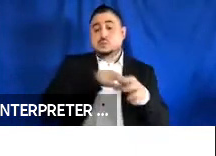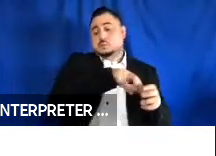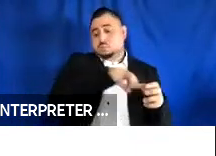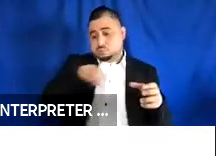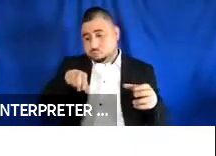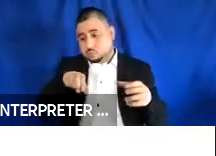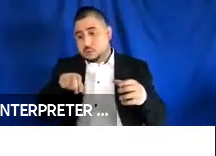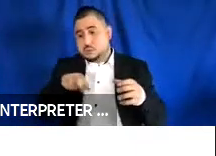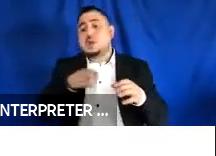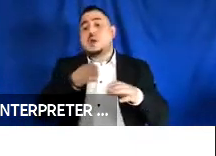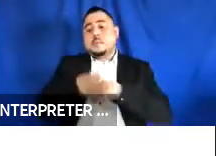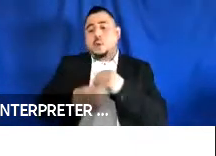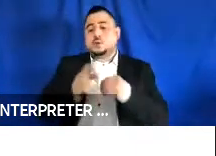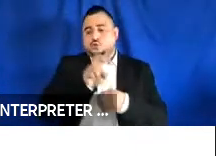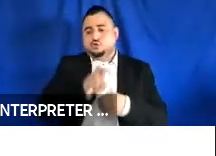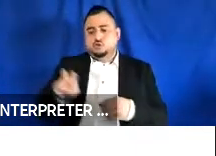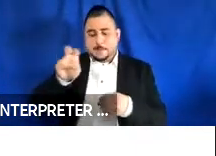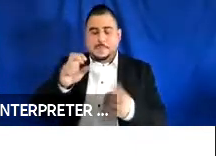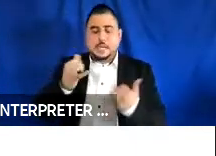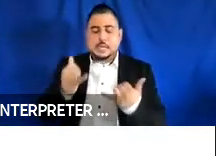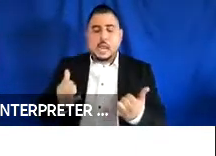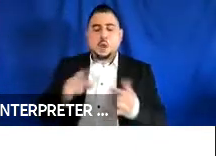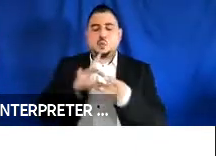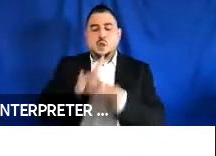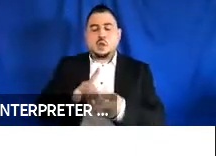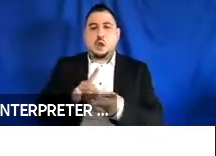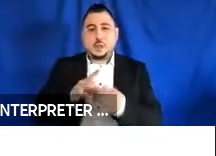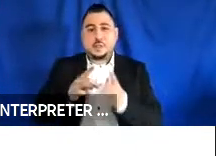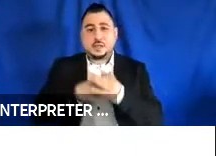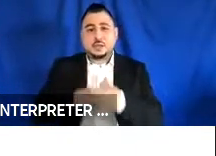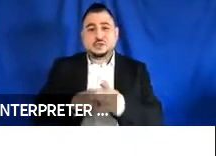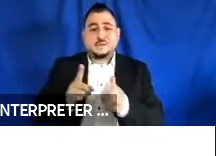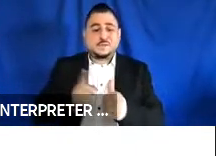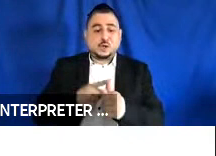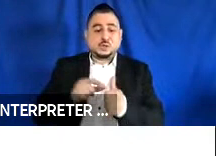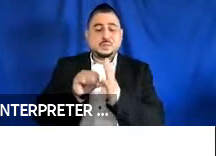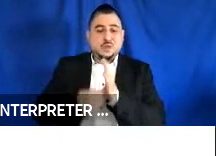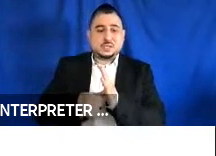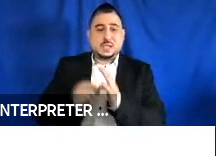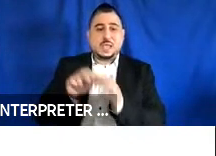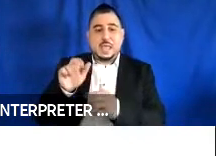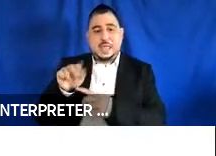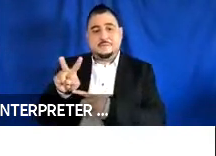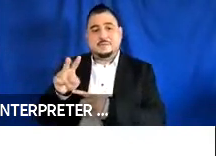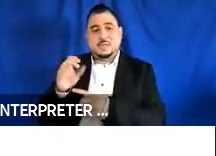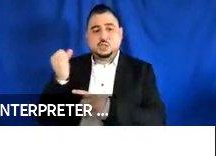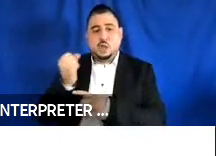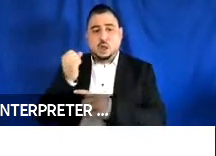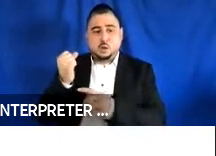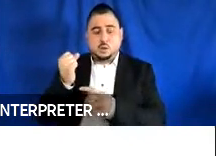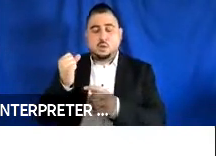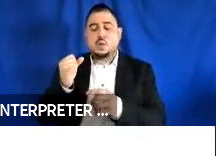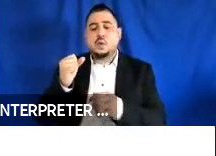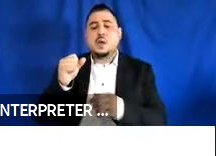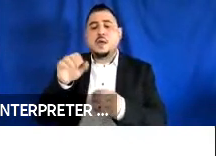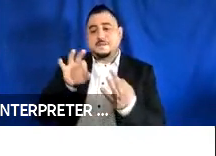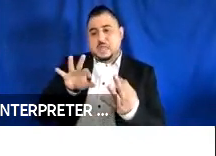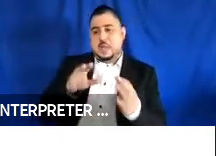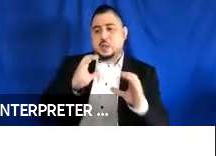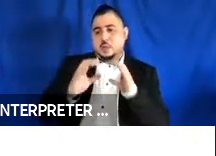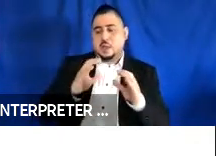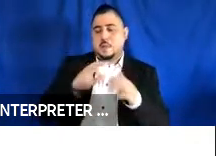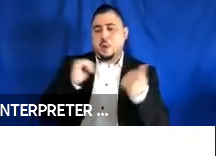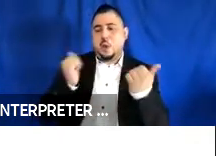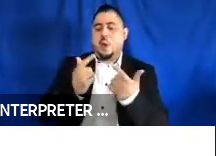vehicle post-trip. Now, regarding the initial first impressions of the AV shuttle, notably the feedback communicated by all